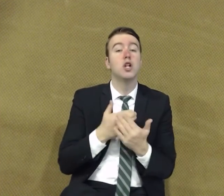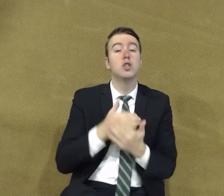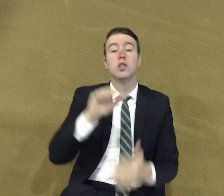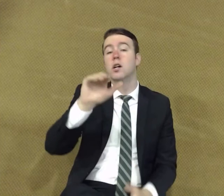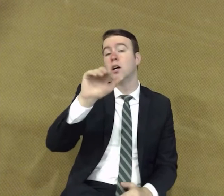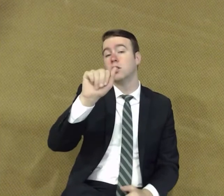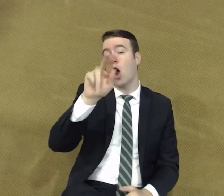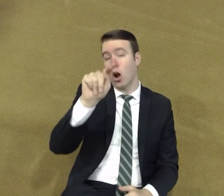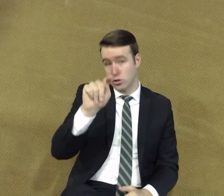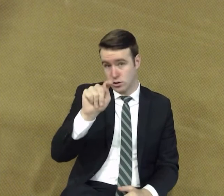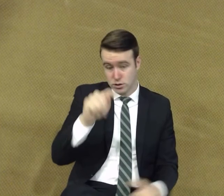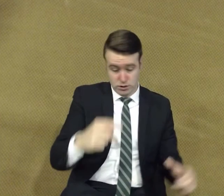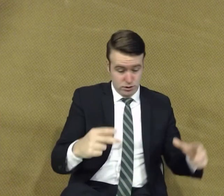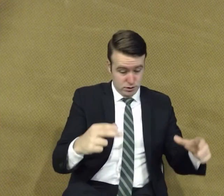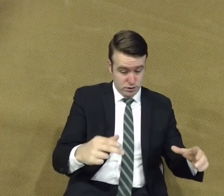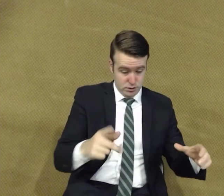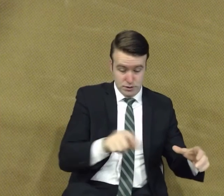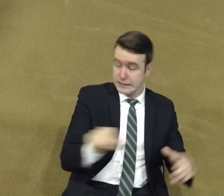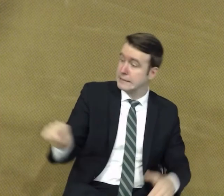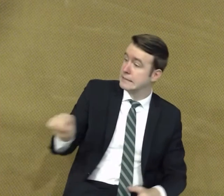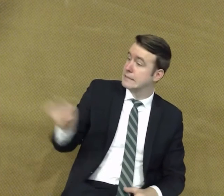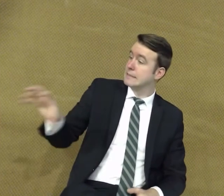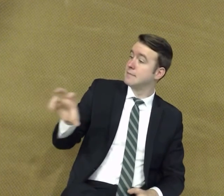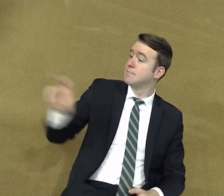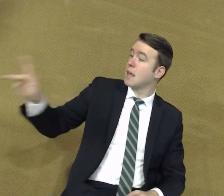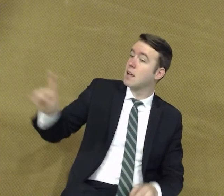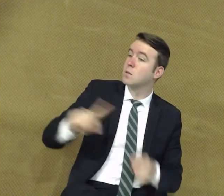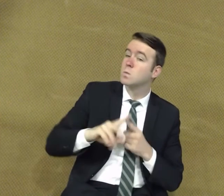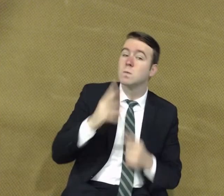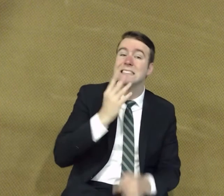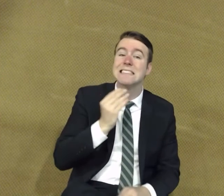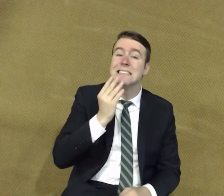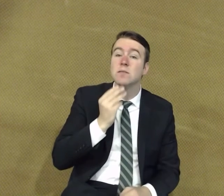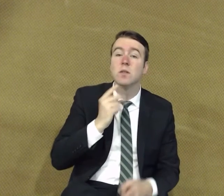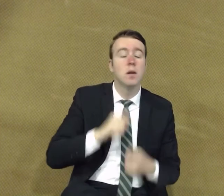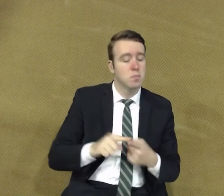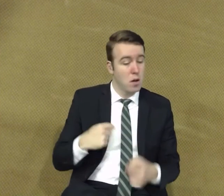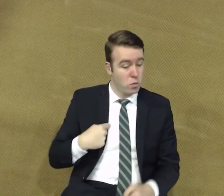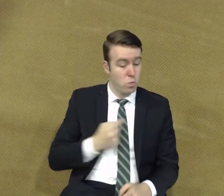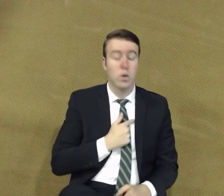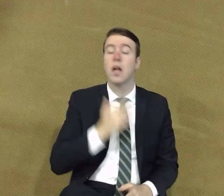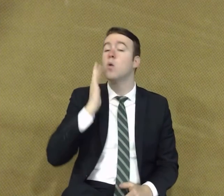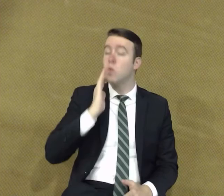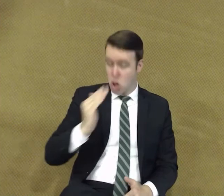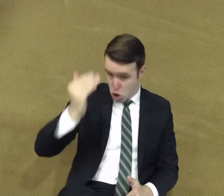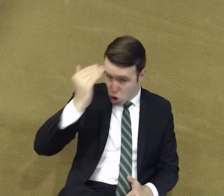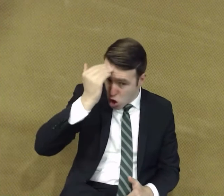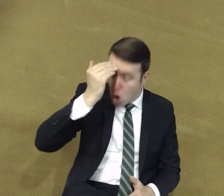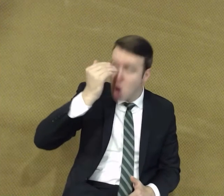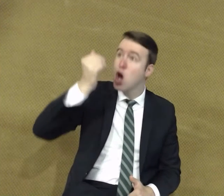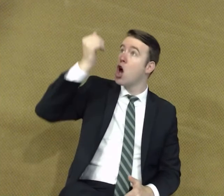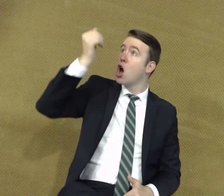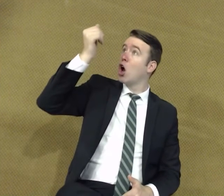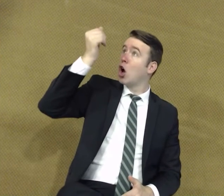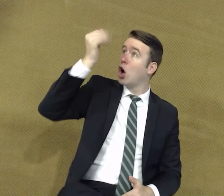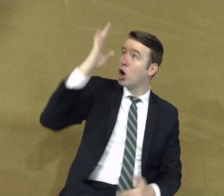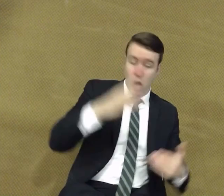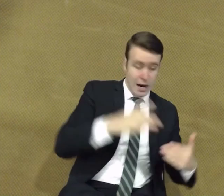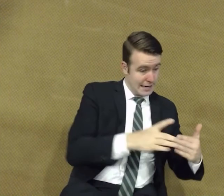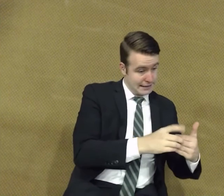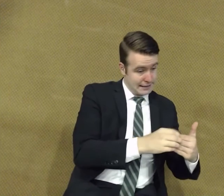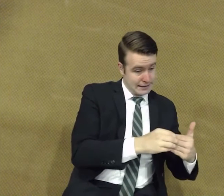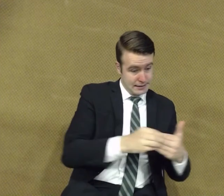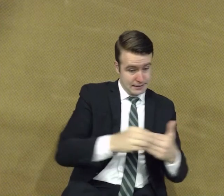cart and let's send it back to Israel. But we will know if God is bringing